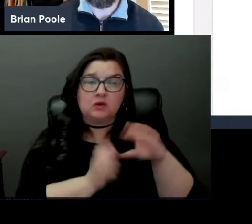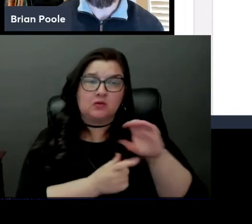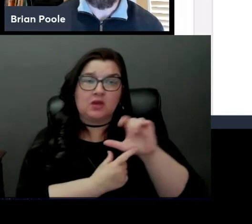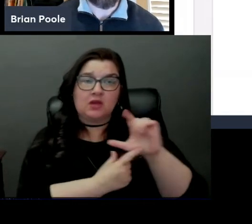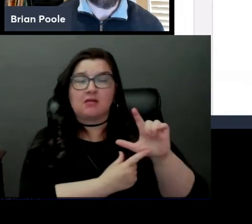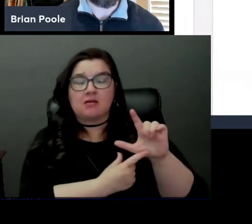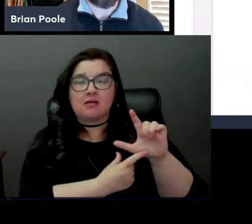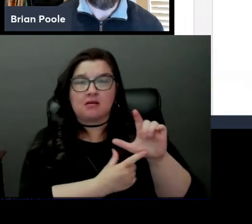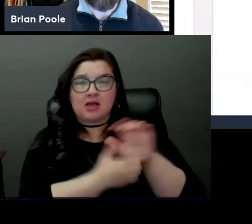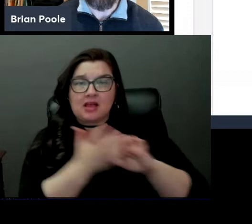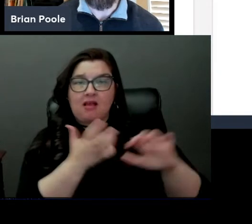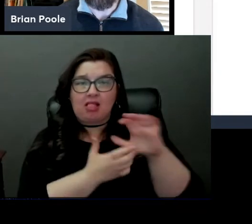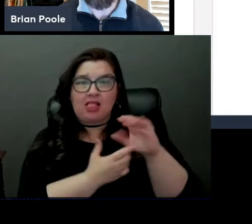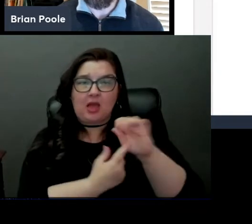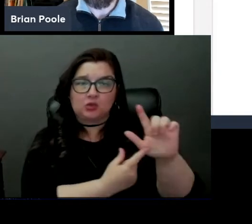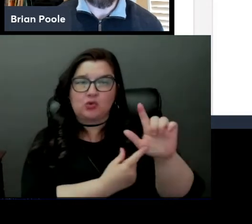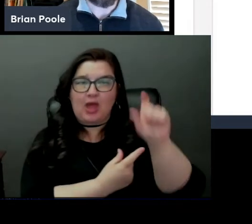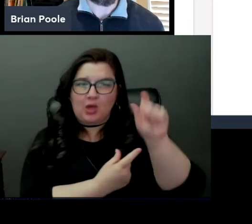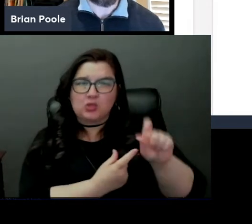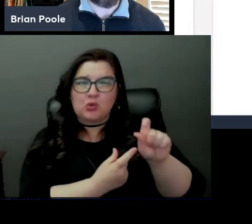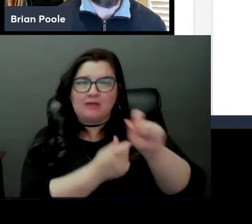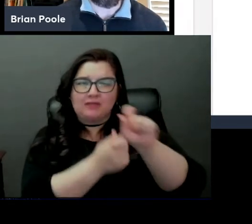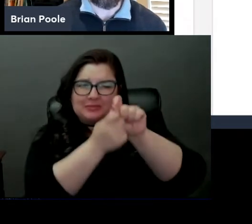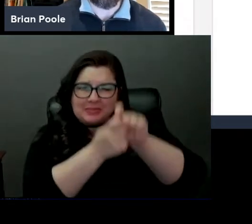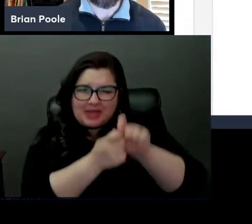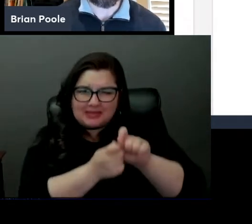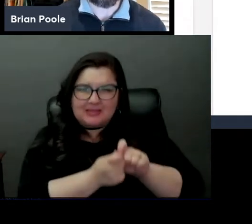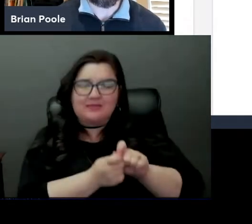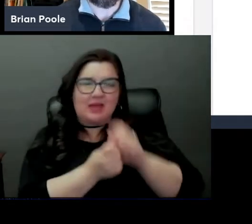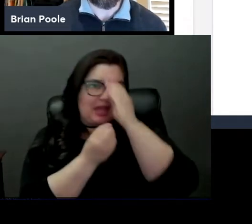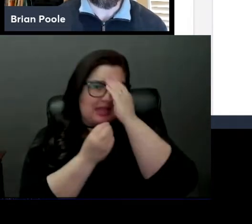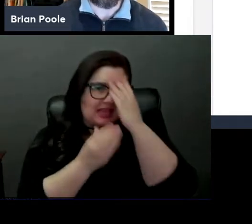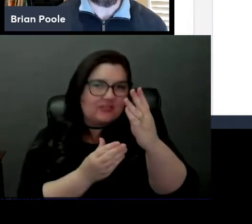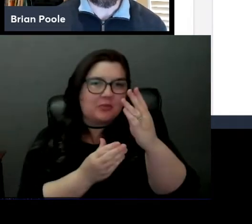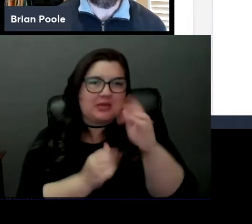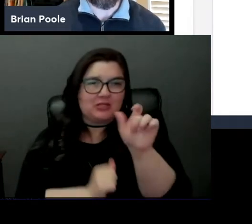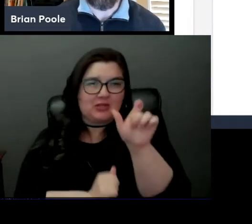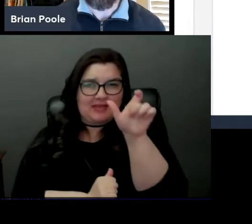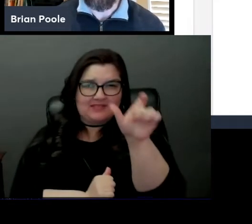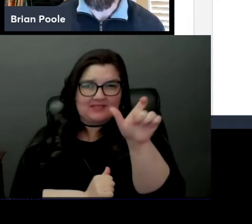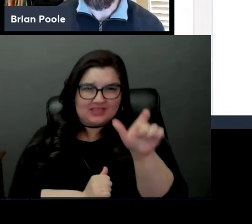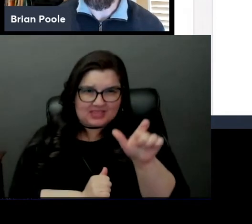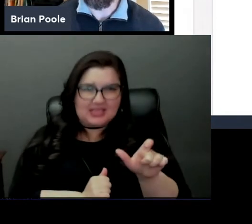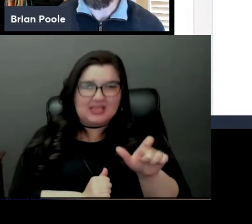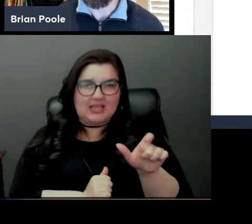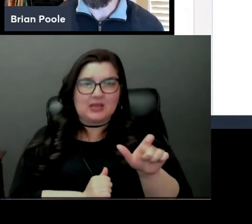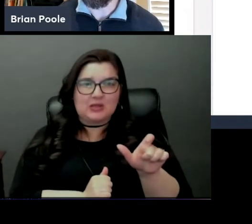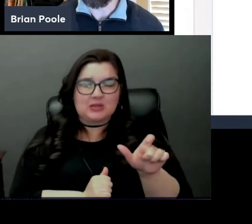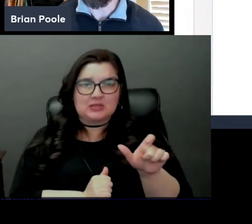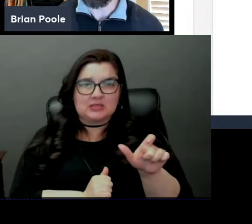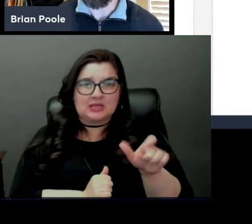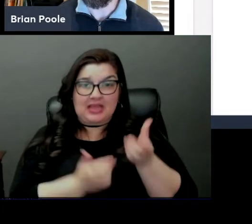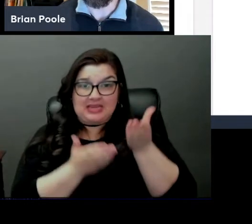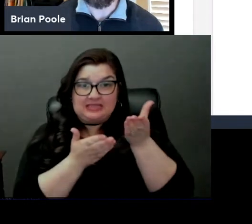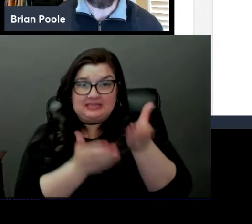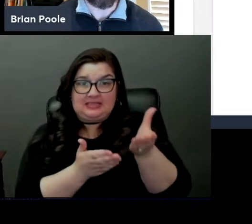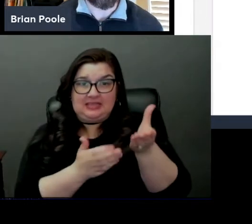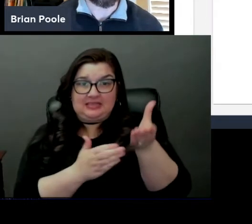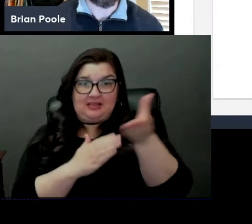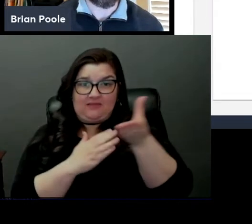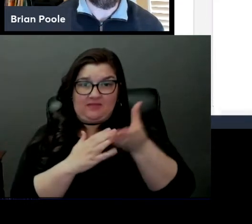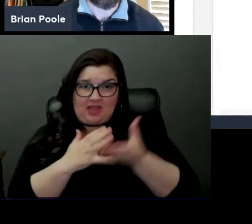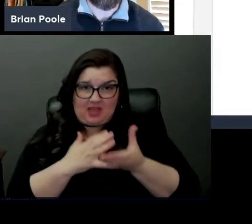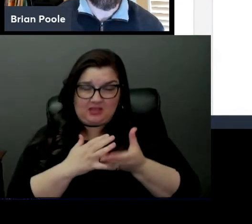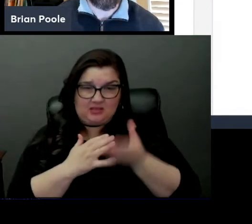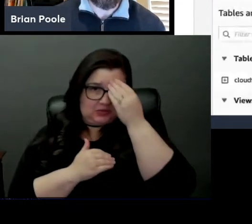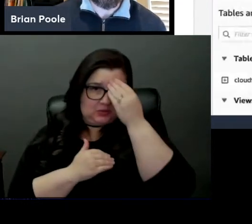to specify a lot of information about, these are kind of the fields that exist in these files. And then you tell it where the